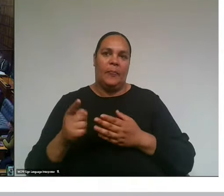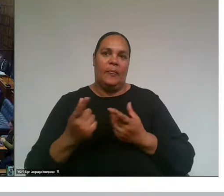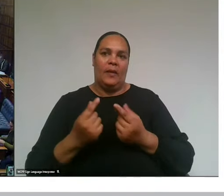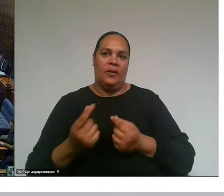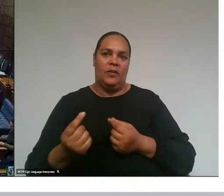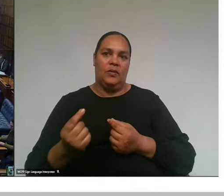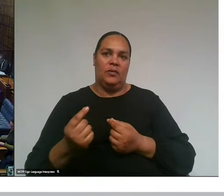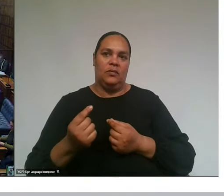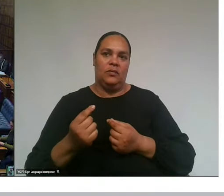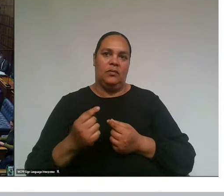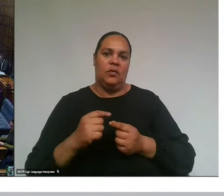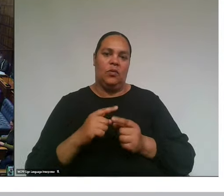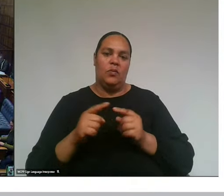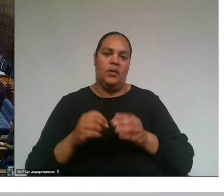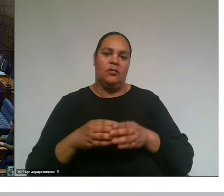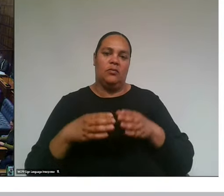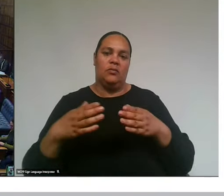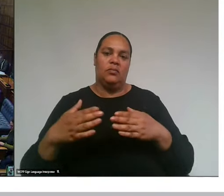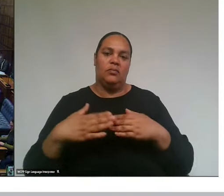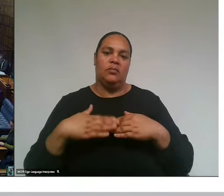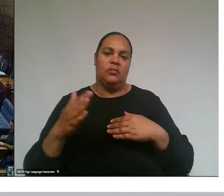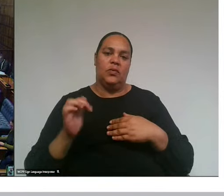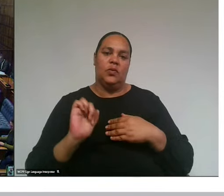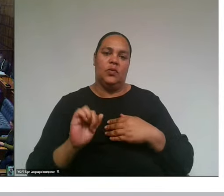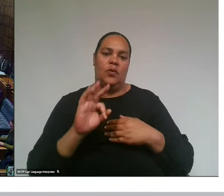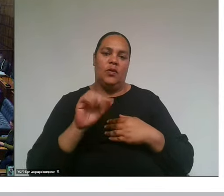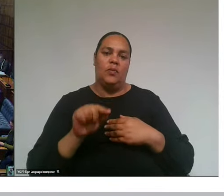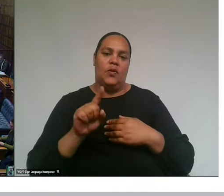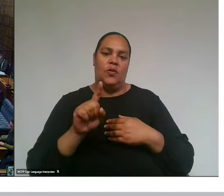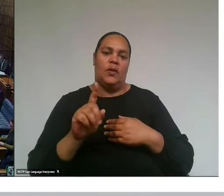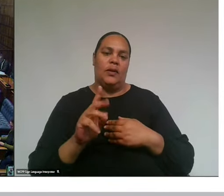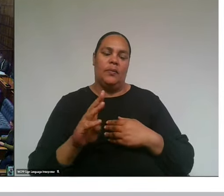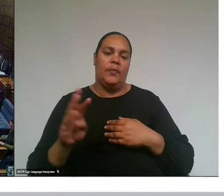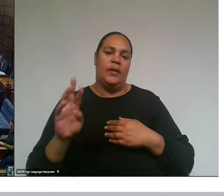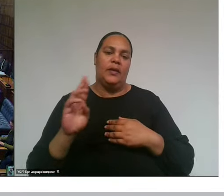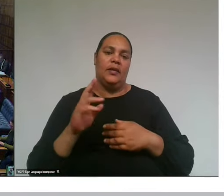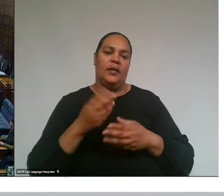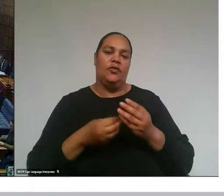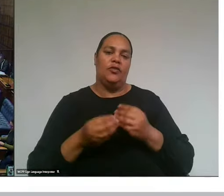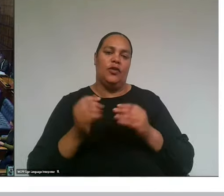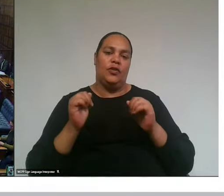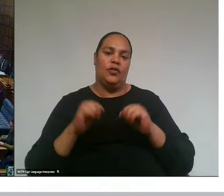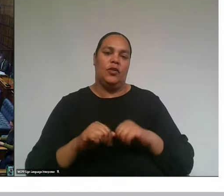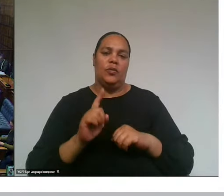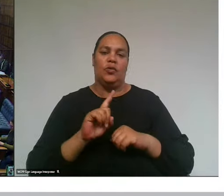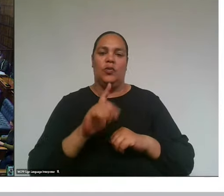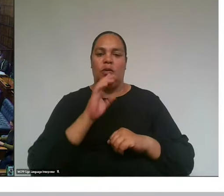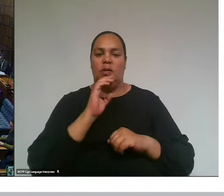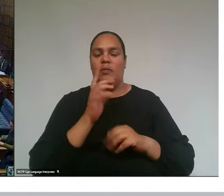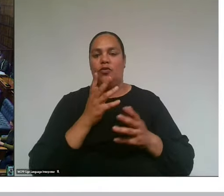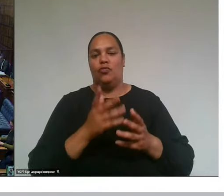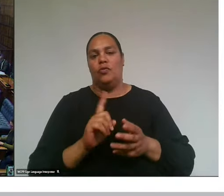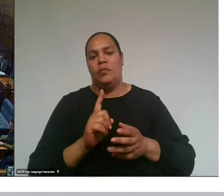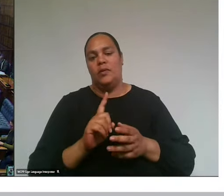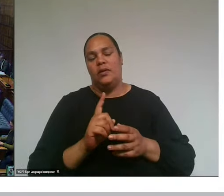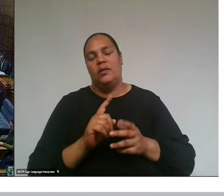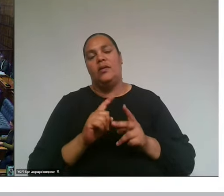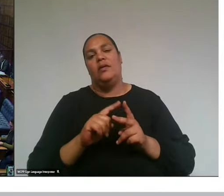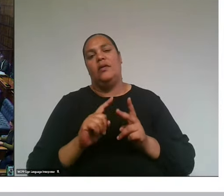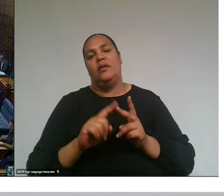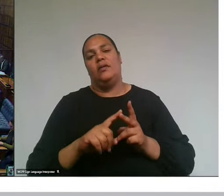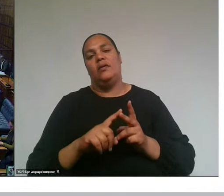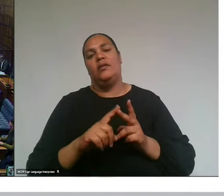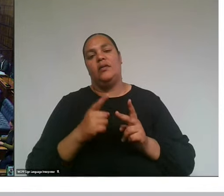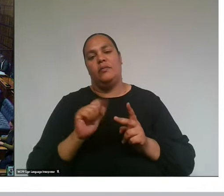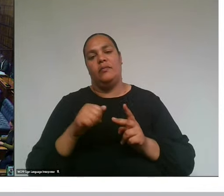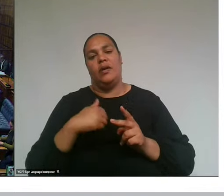uh expand slightly on the on the 3.1 billion in trade agreements what do you mean by that and uh I